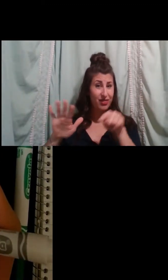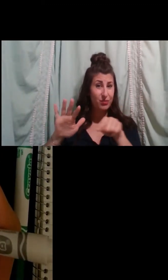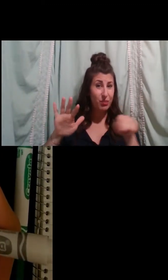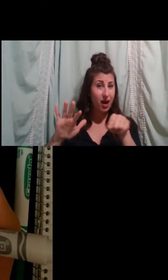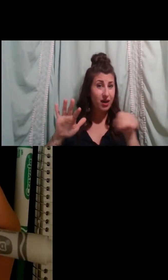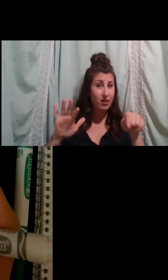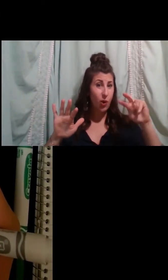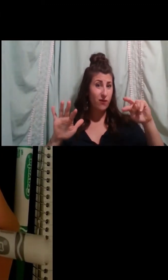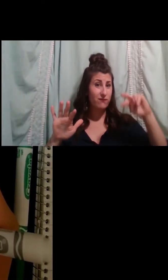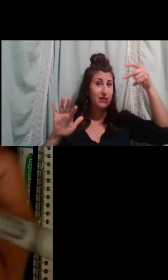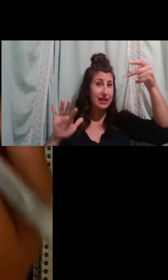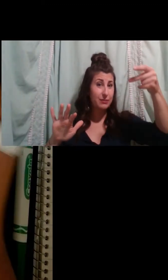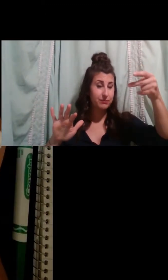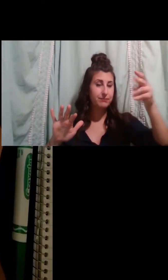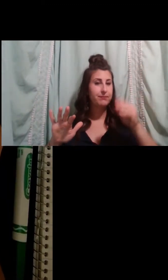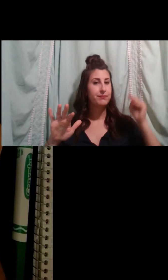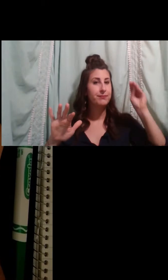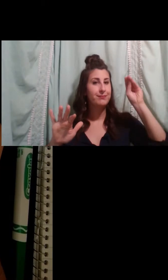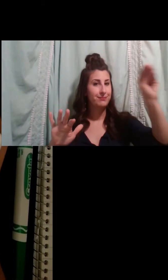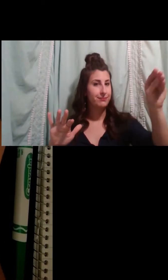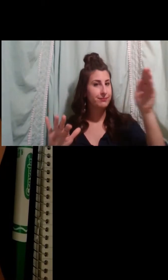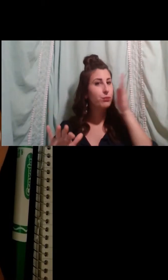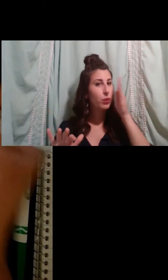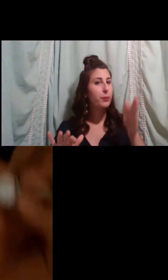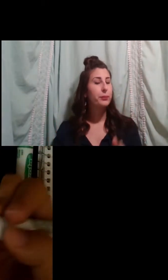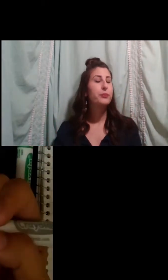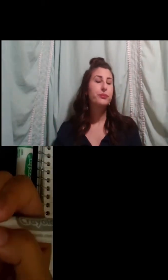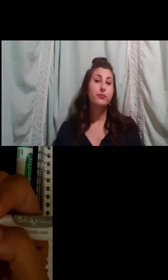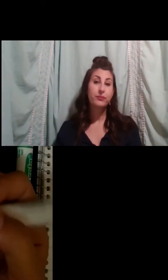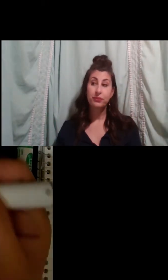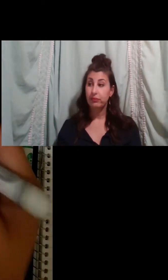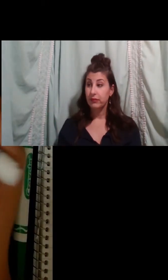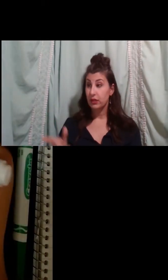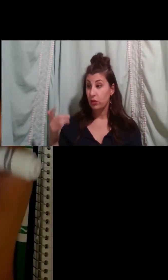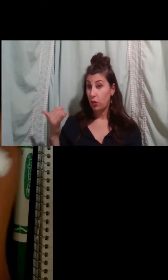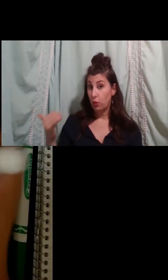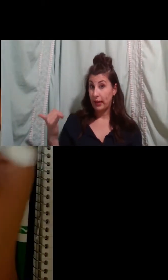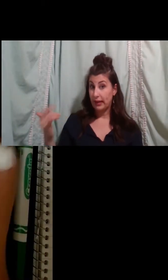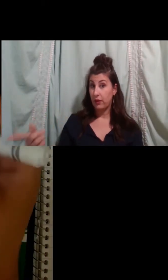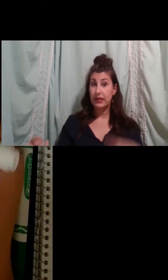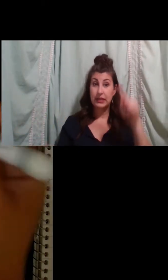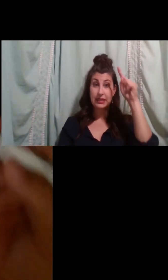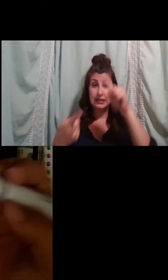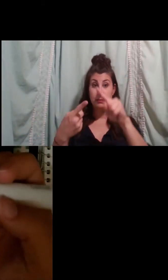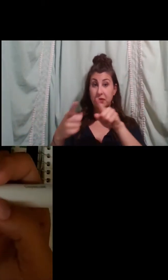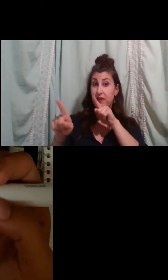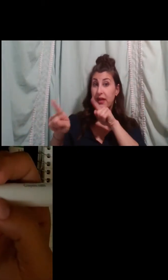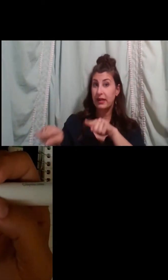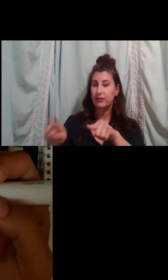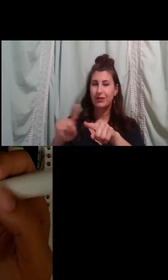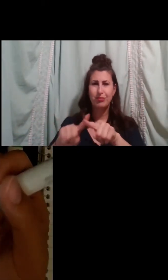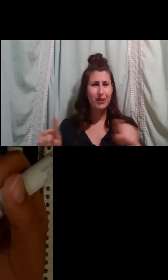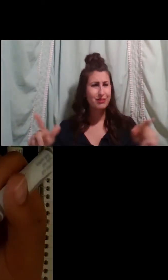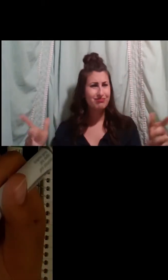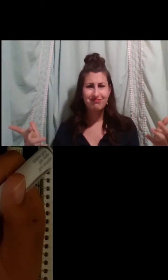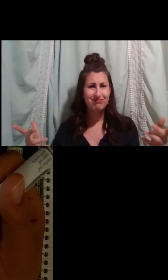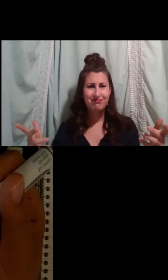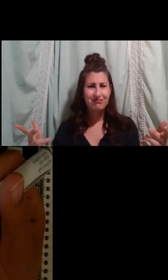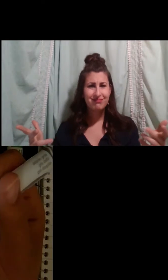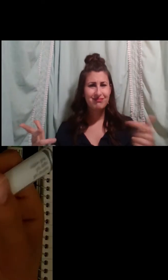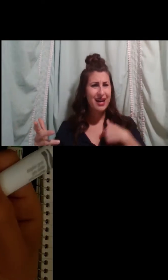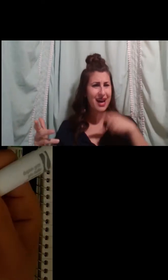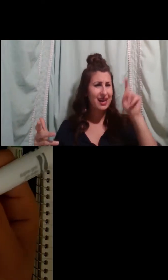stay on bottom or is it going to flip to the top? It's going to flip to the top. Okay, so here right now is my simplified answer,